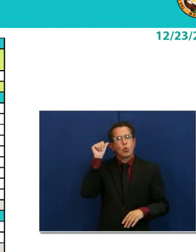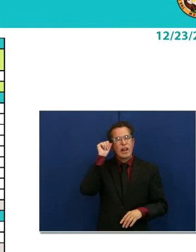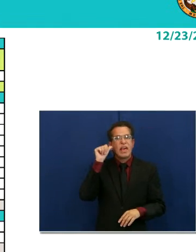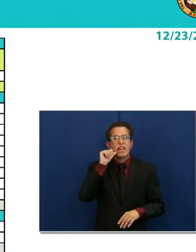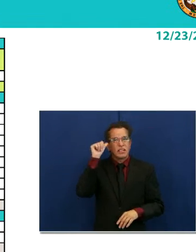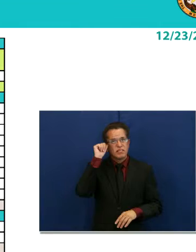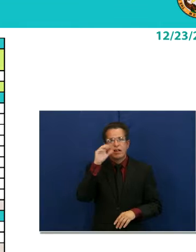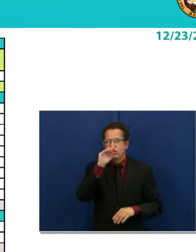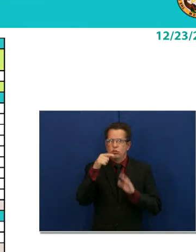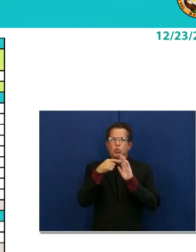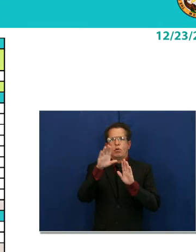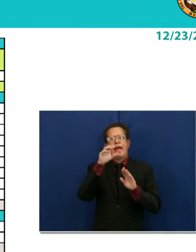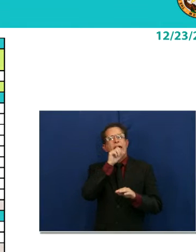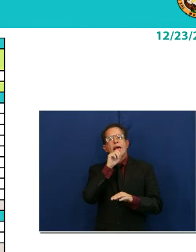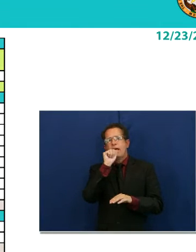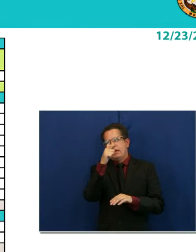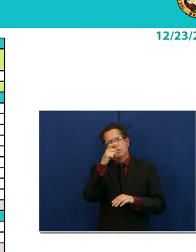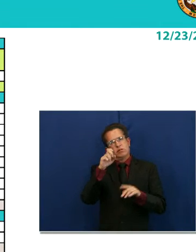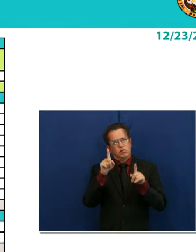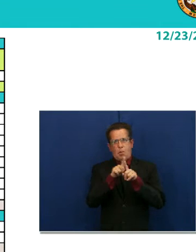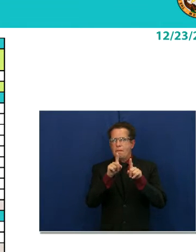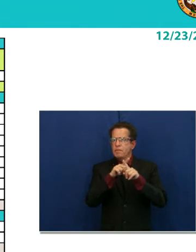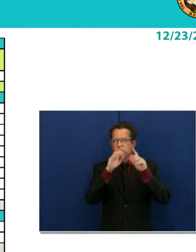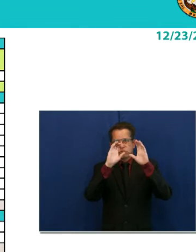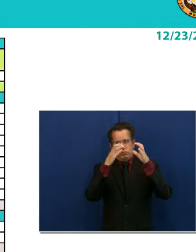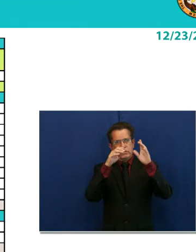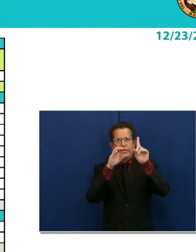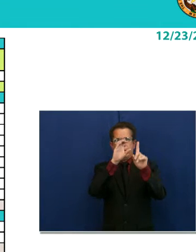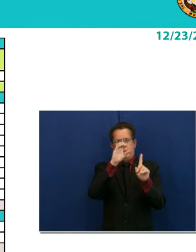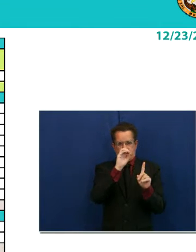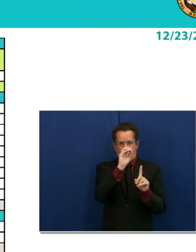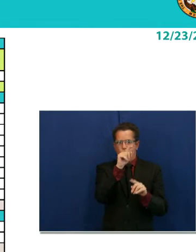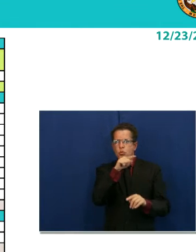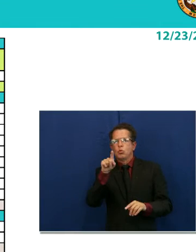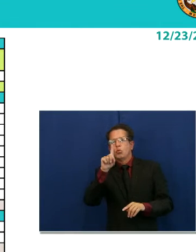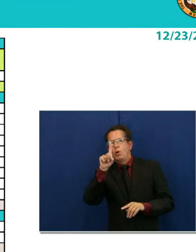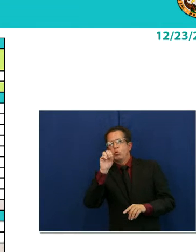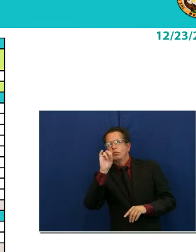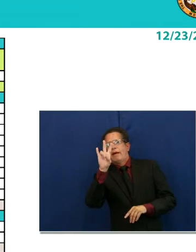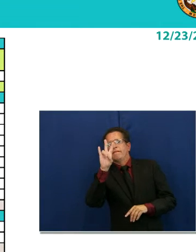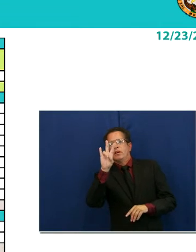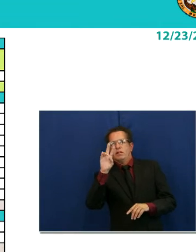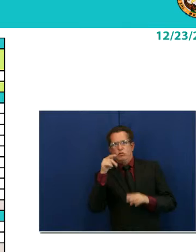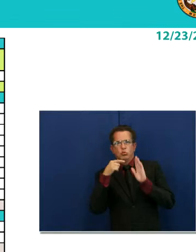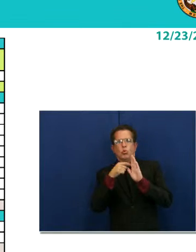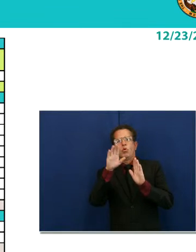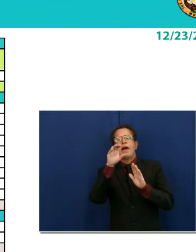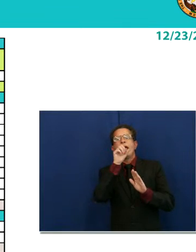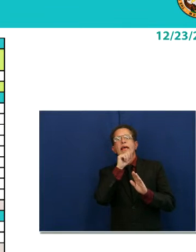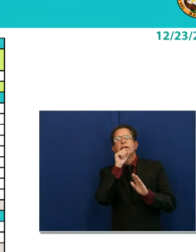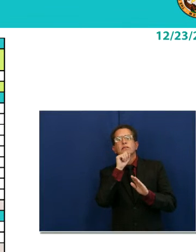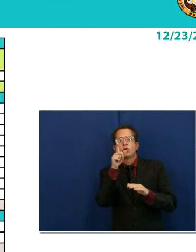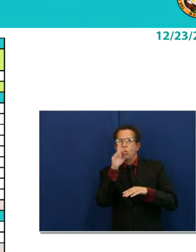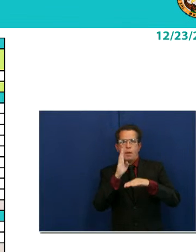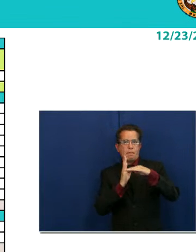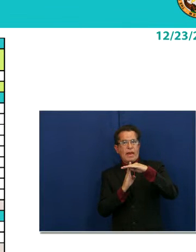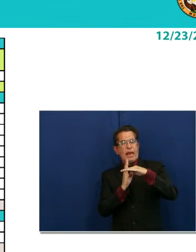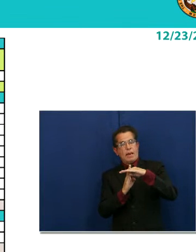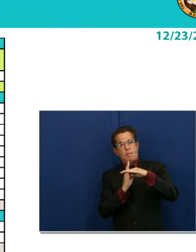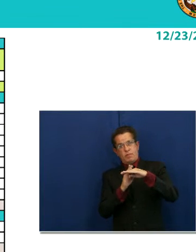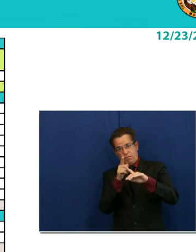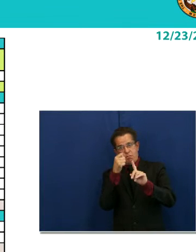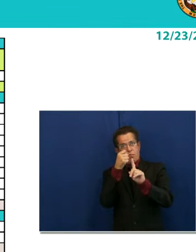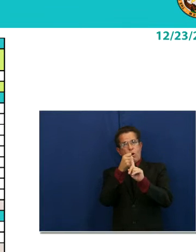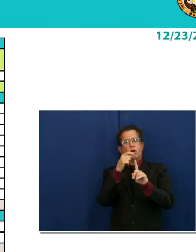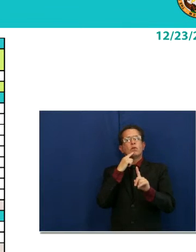essentially unchanged. The age range is from 0 to 107 years of age. The median age for cases is